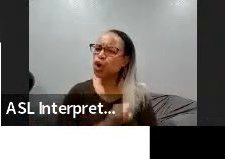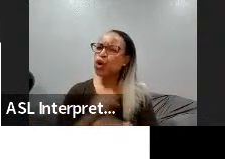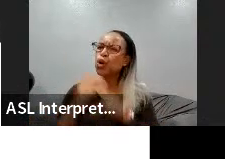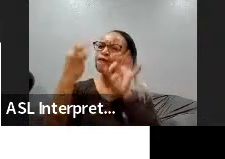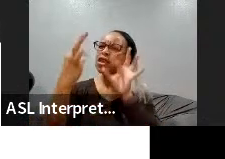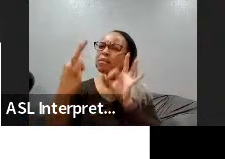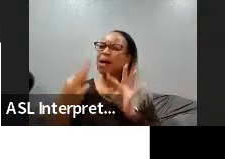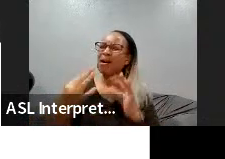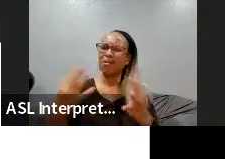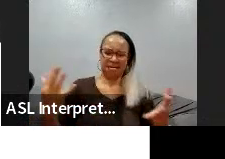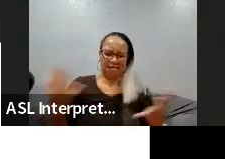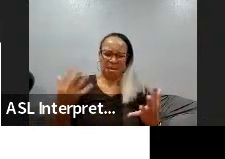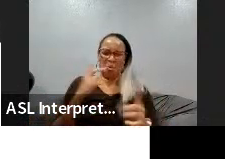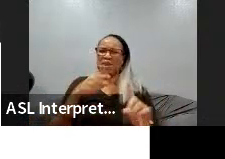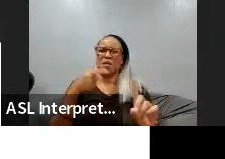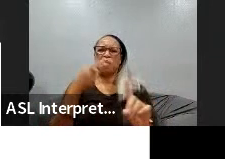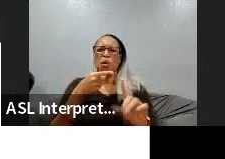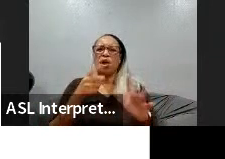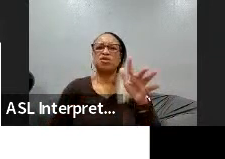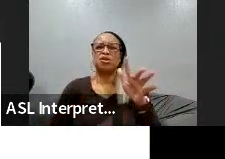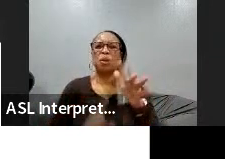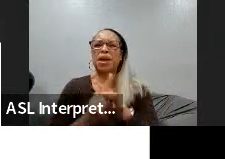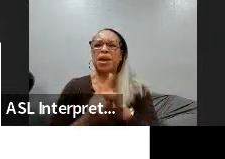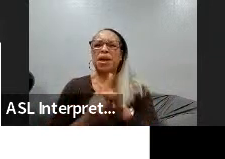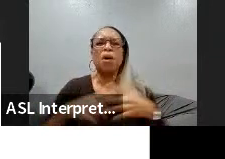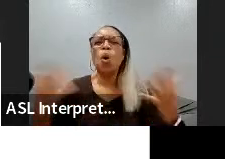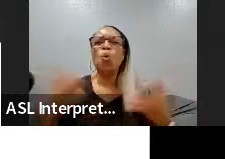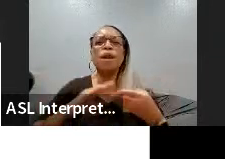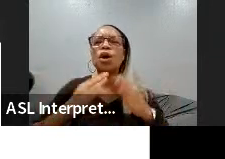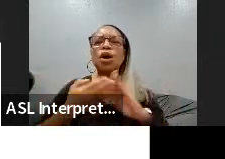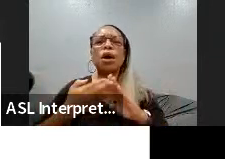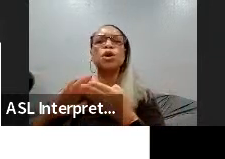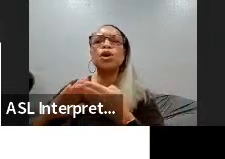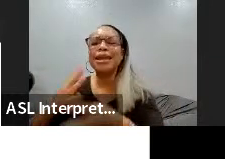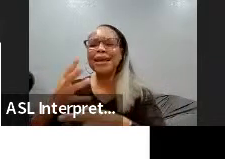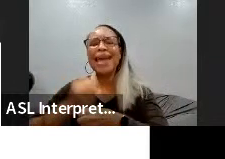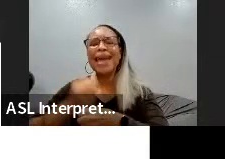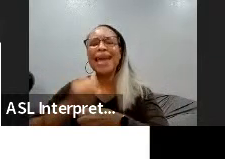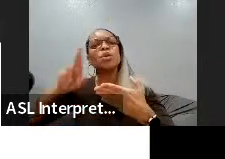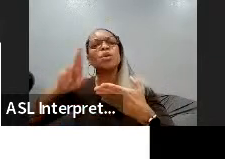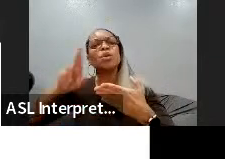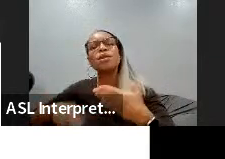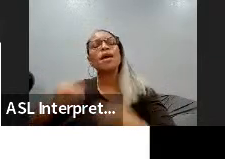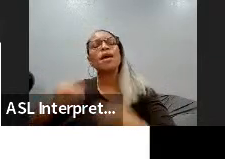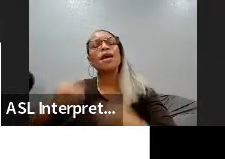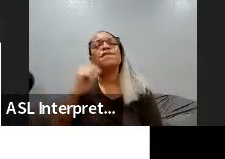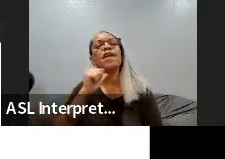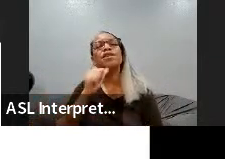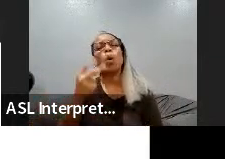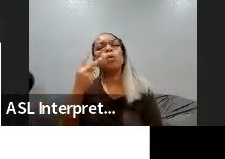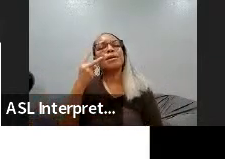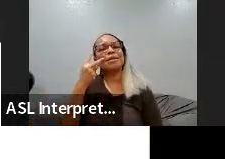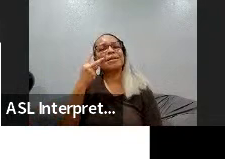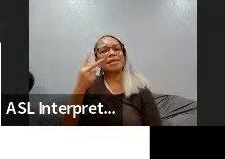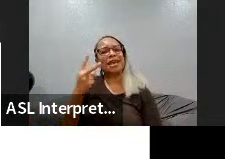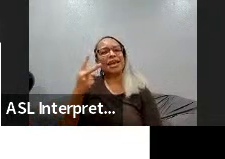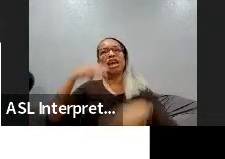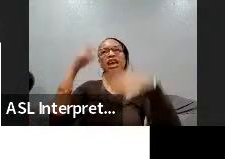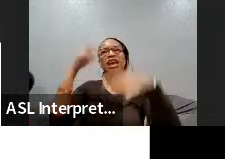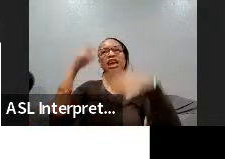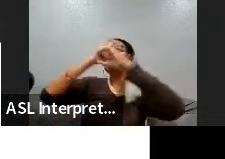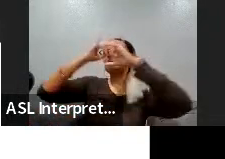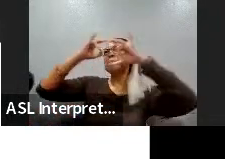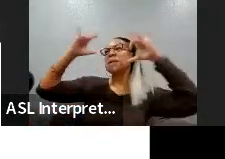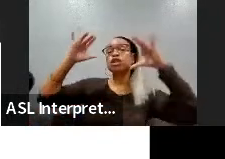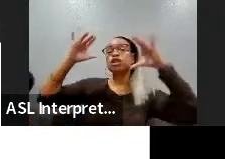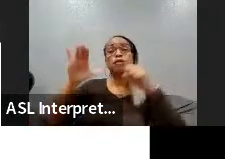point of being here? What is our community really getting out of this, right? So if community members don't see, the full picture and don't